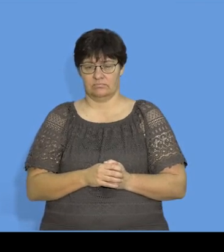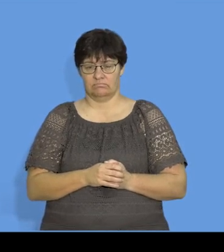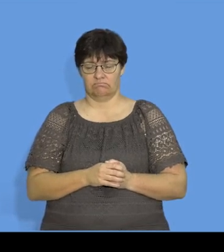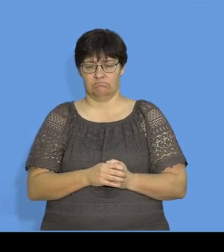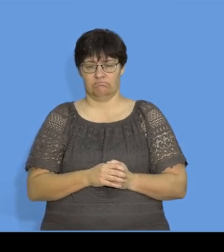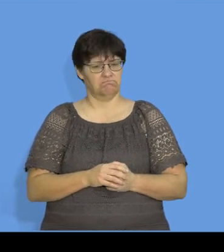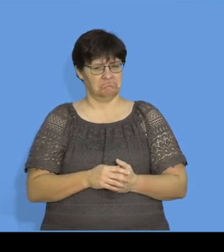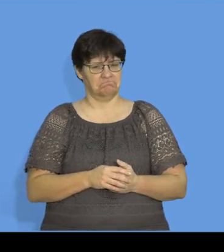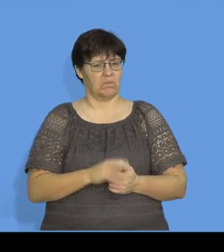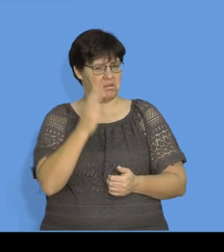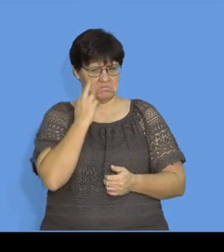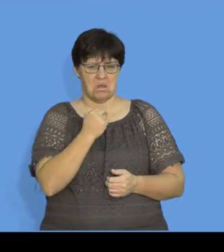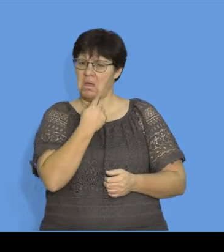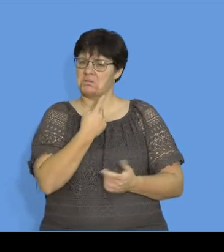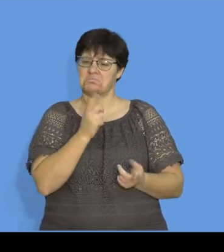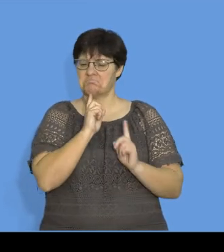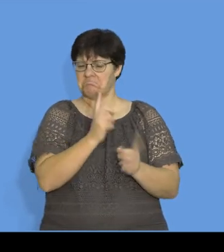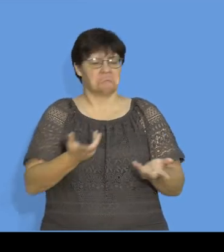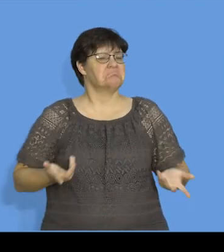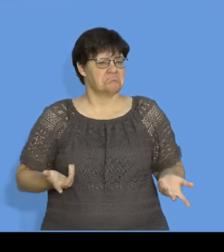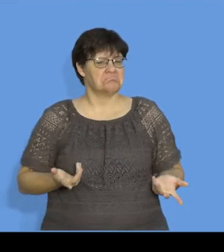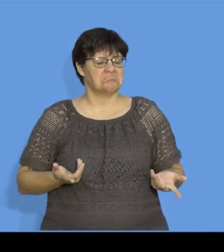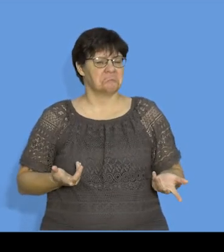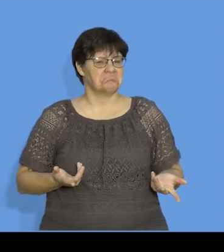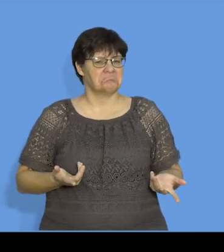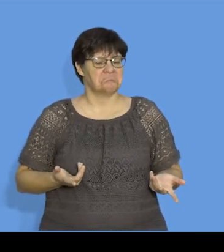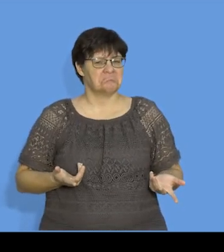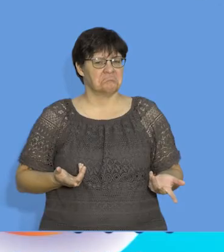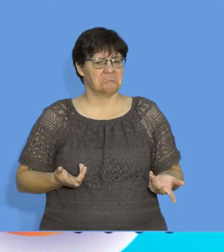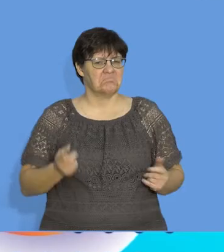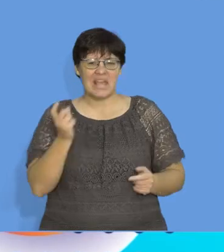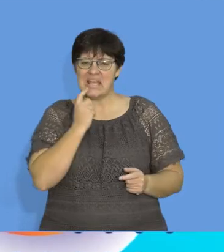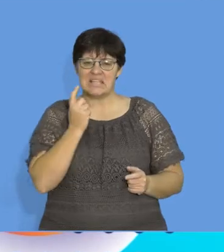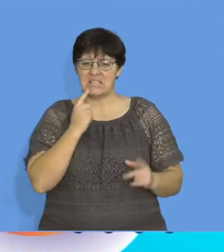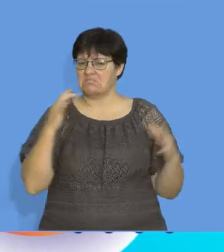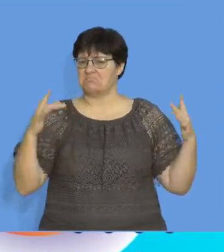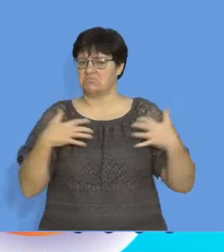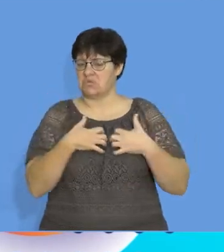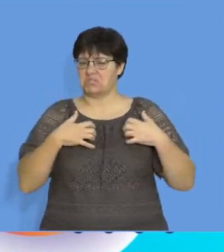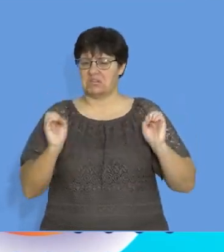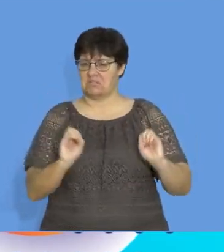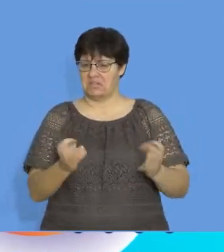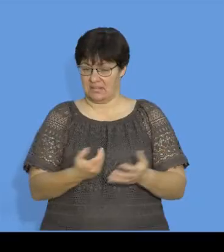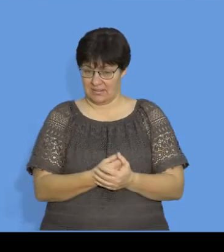That first question was nice, very nice. Straightforward, nothing to worry about.